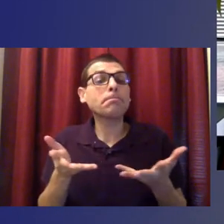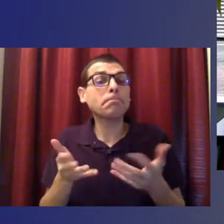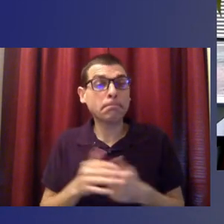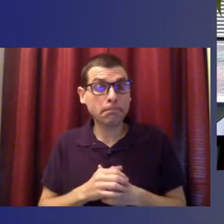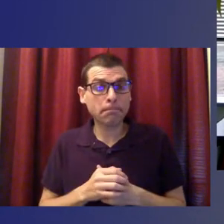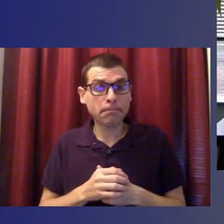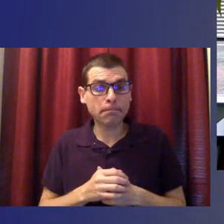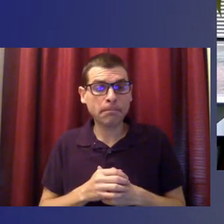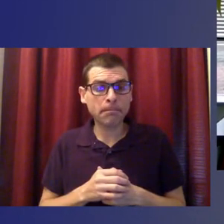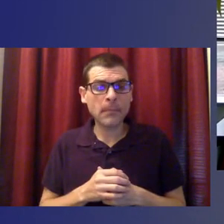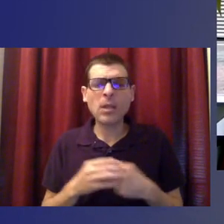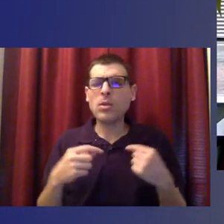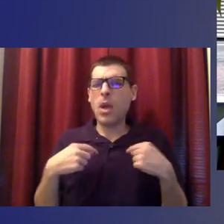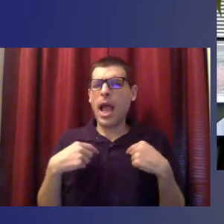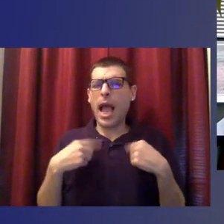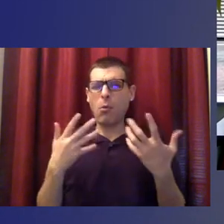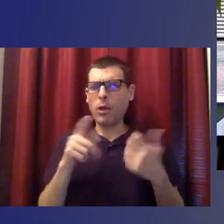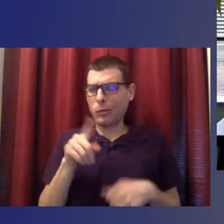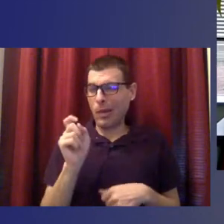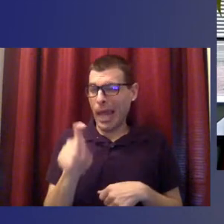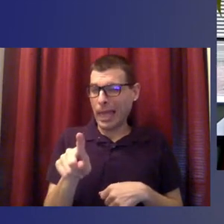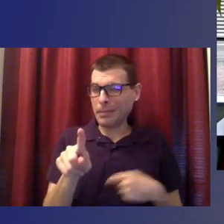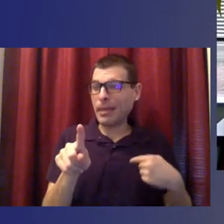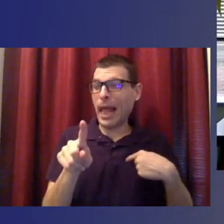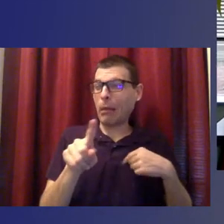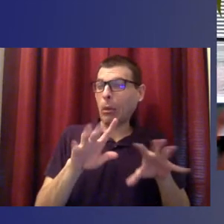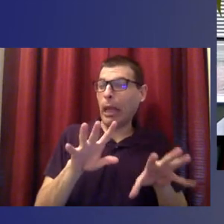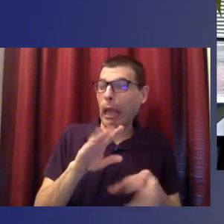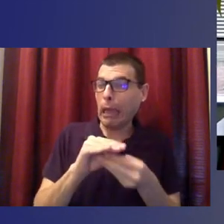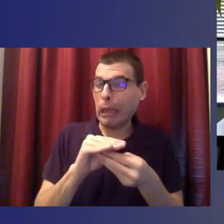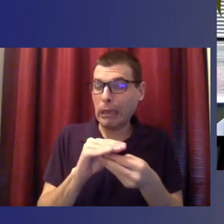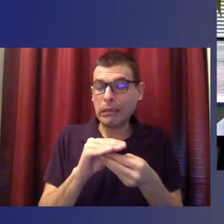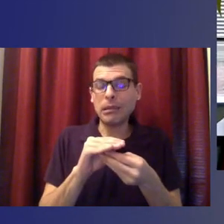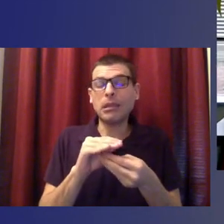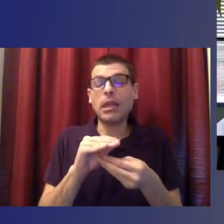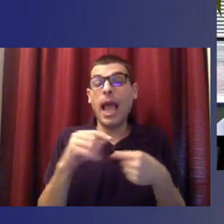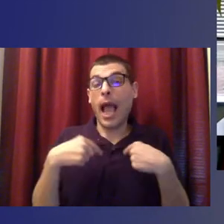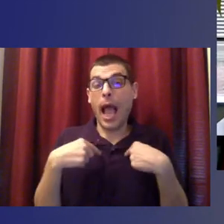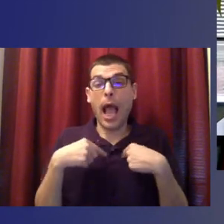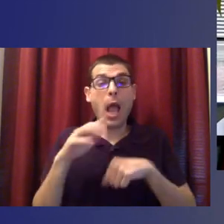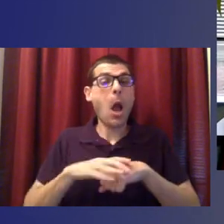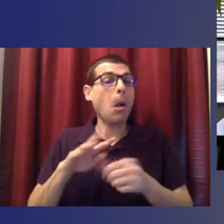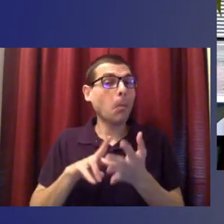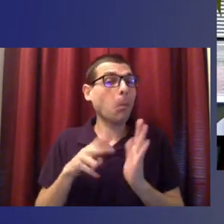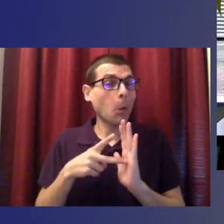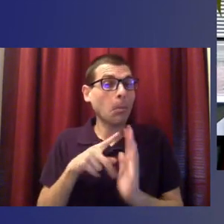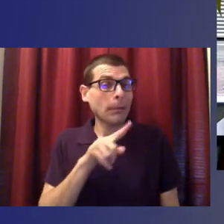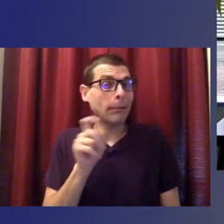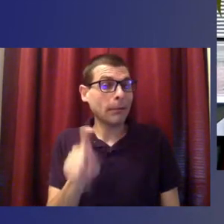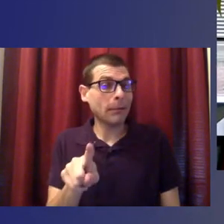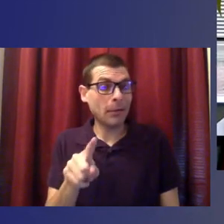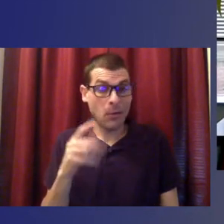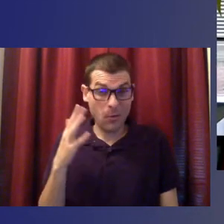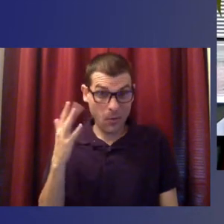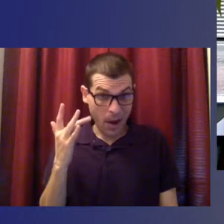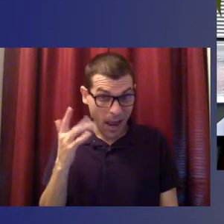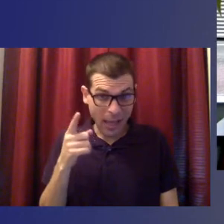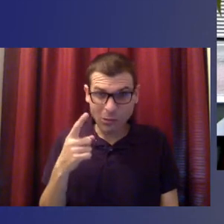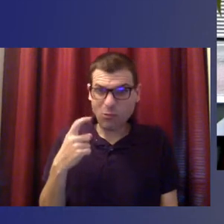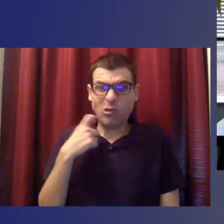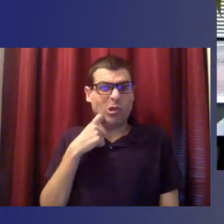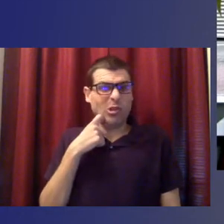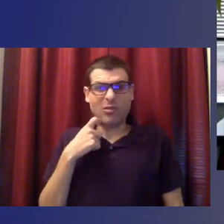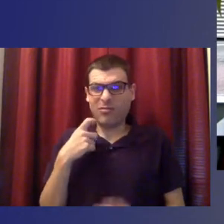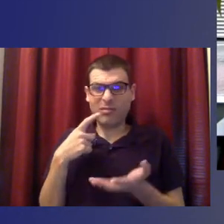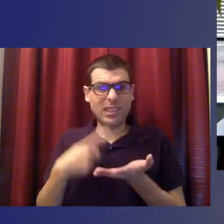And I'll ask you that. And I kind of ask it on purpose after you gave that really elegant description of co-creation and